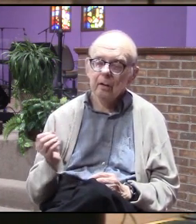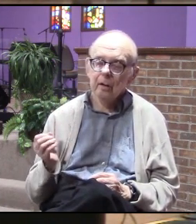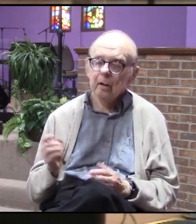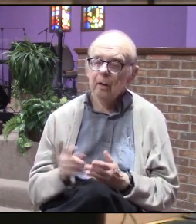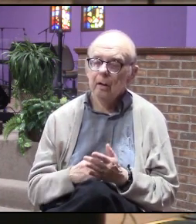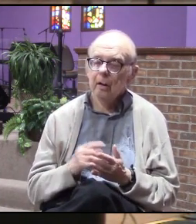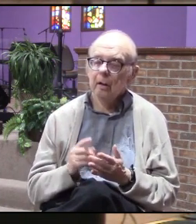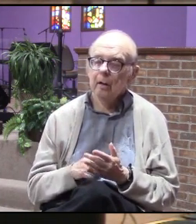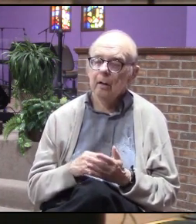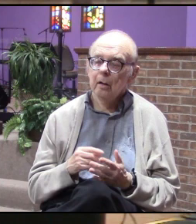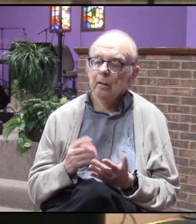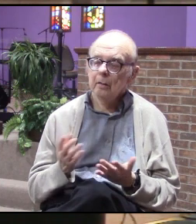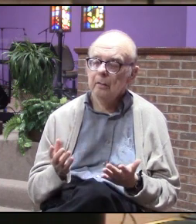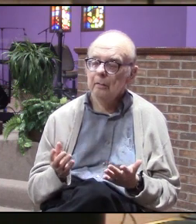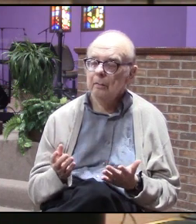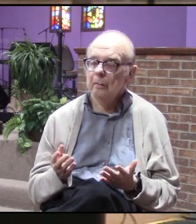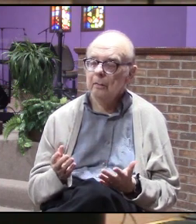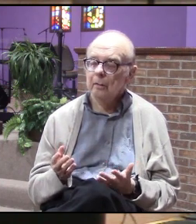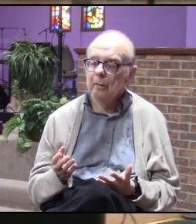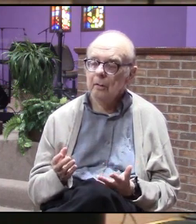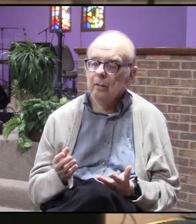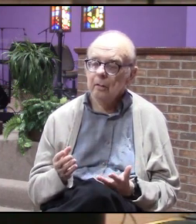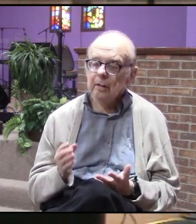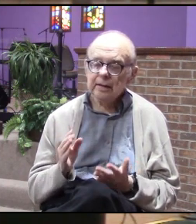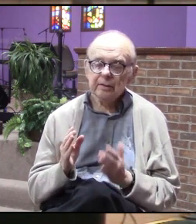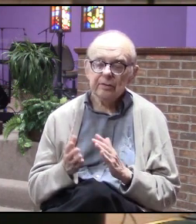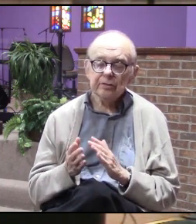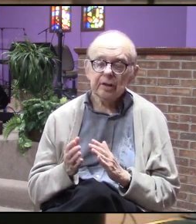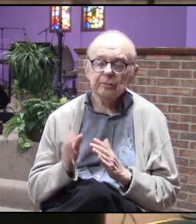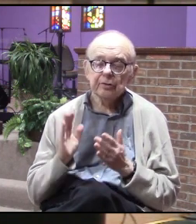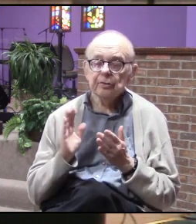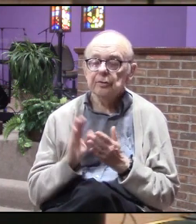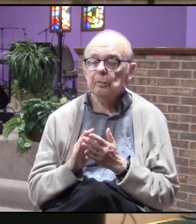And sometimes it just seems so small